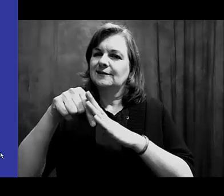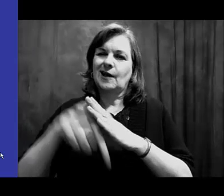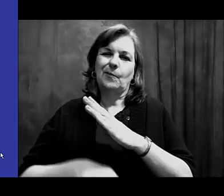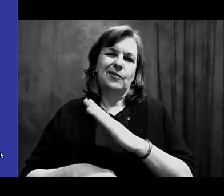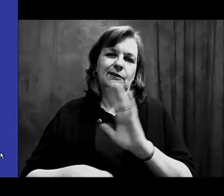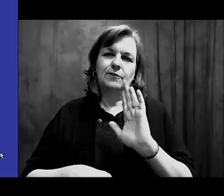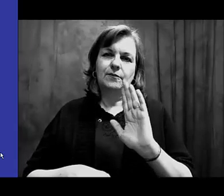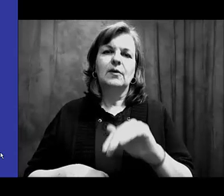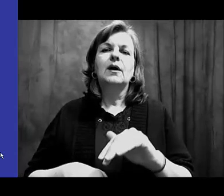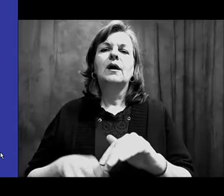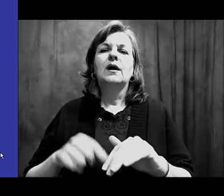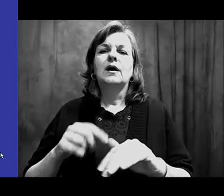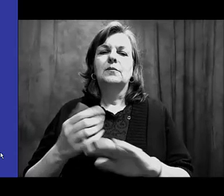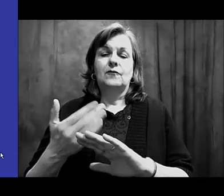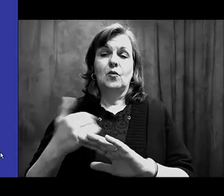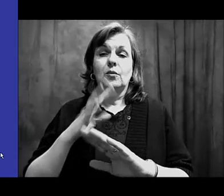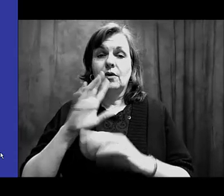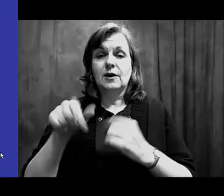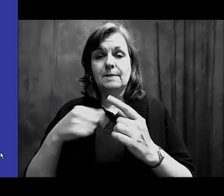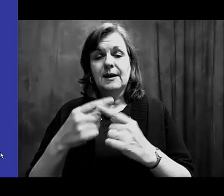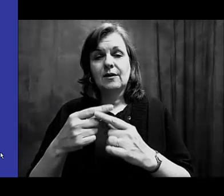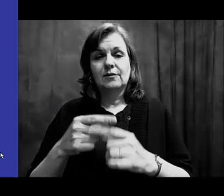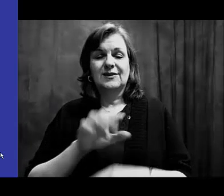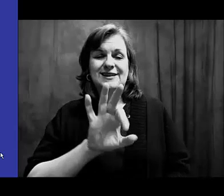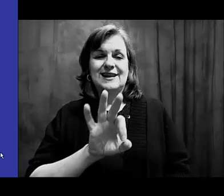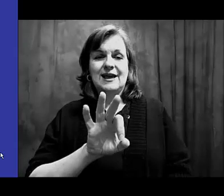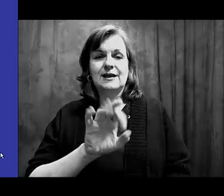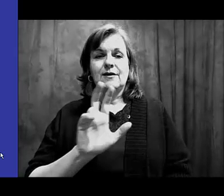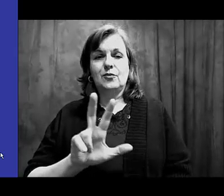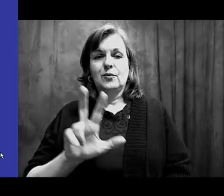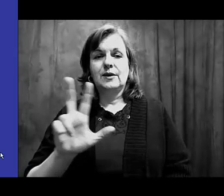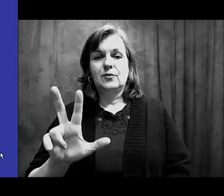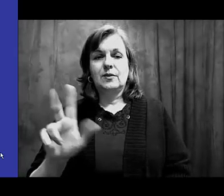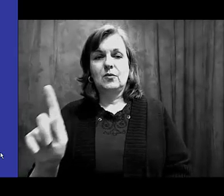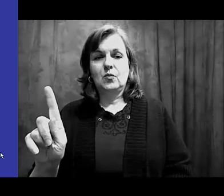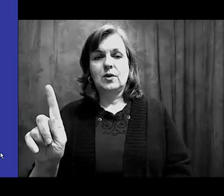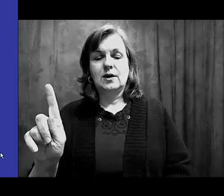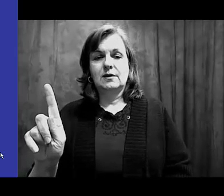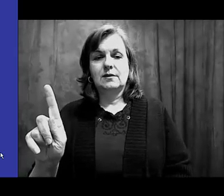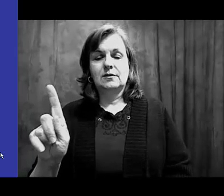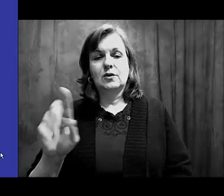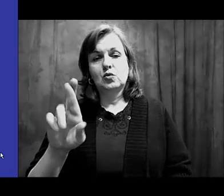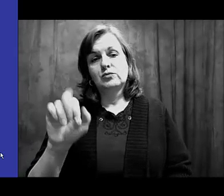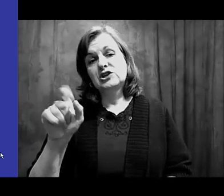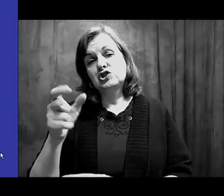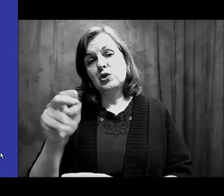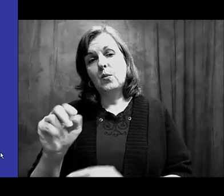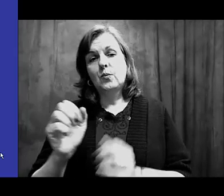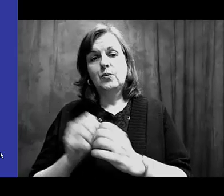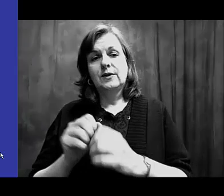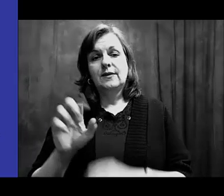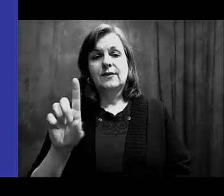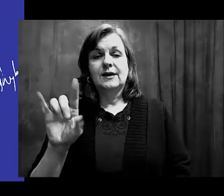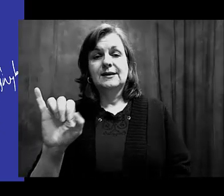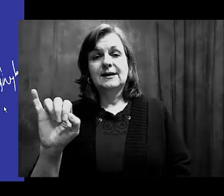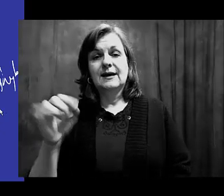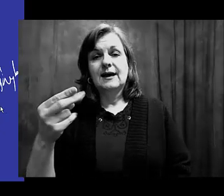looked at the idea of a 9-3-3-1 formation in a dihybrid cross.